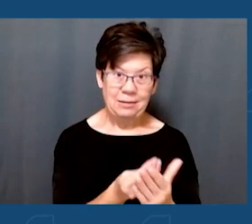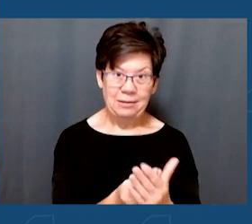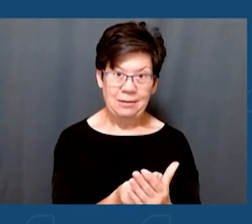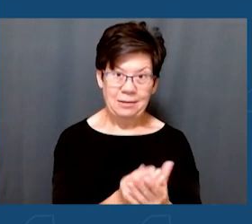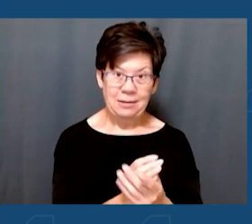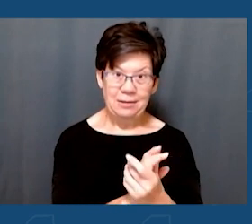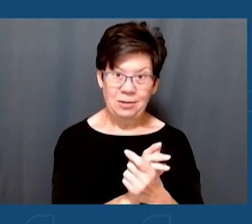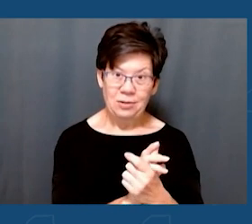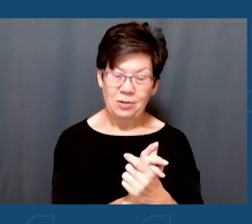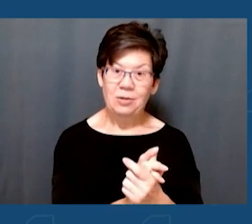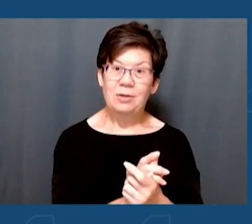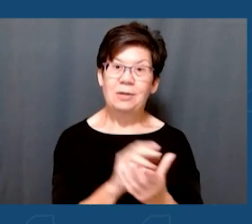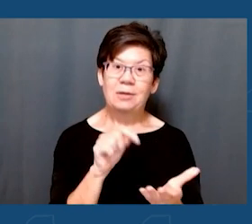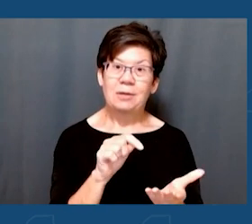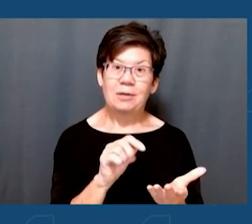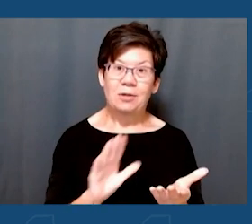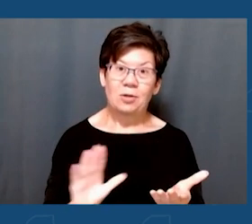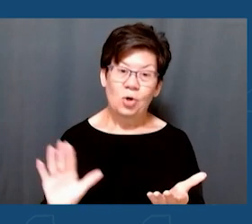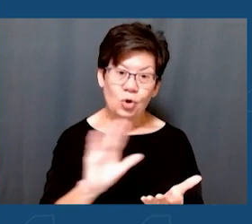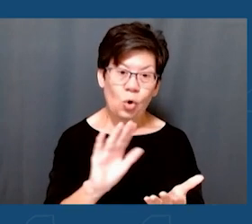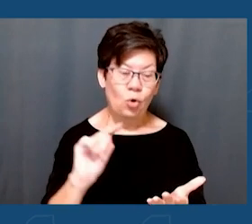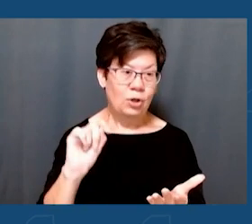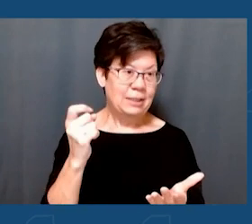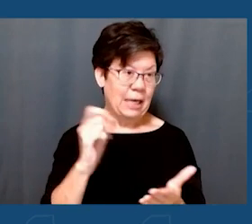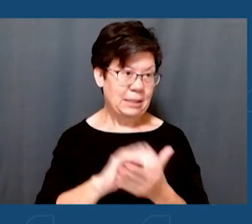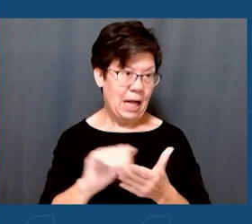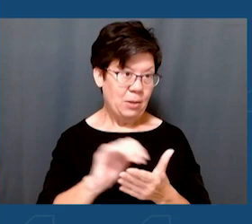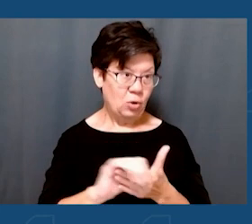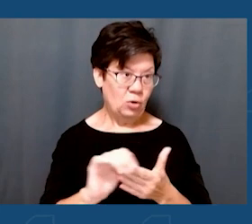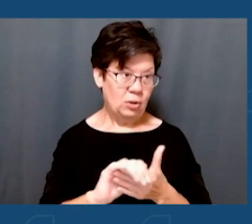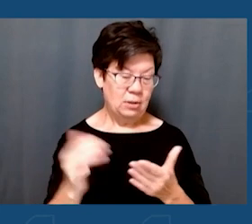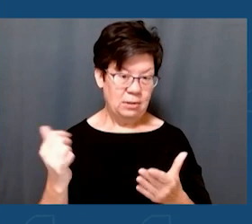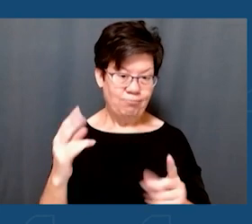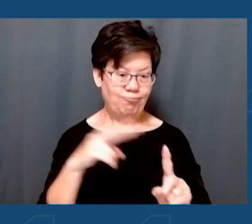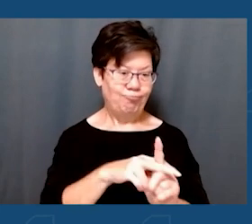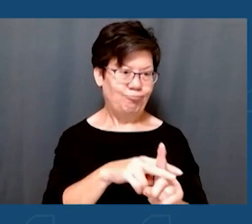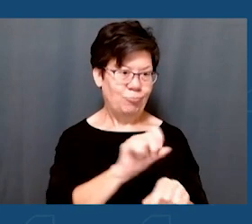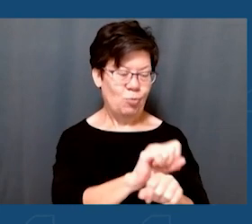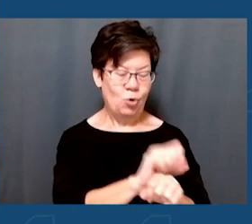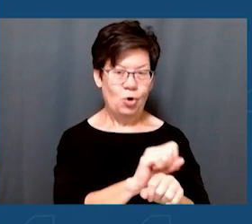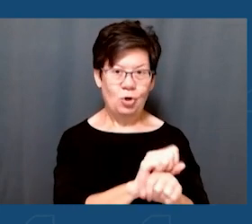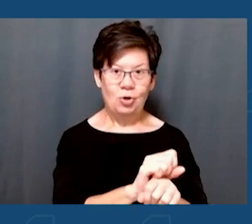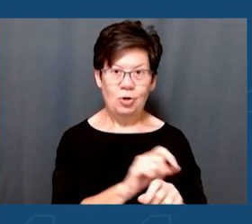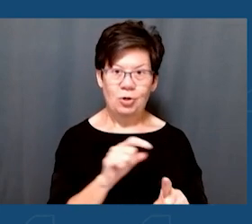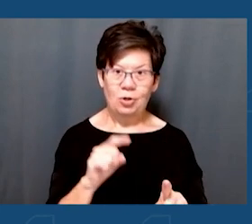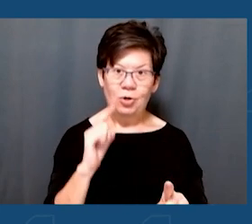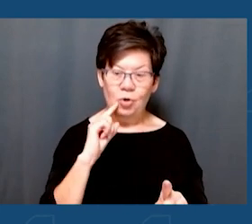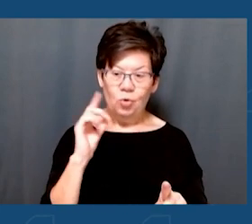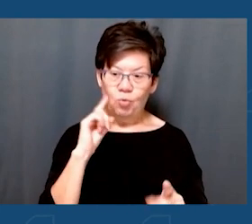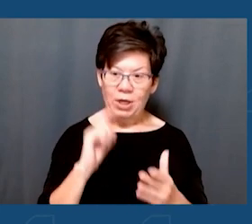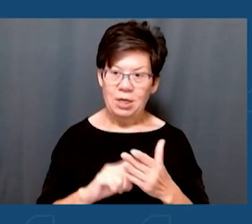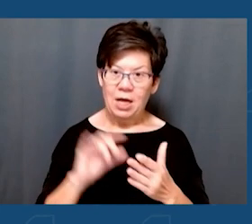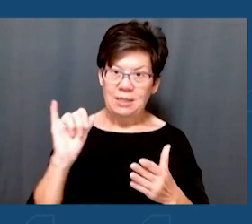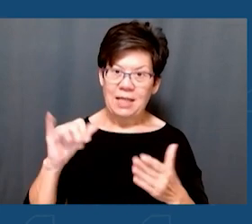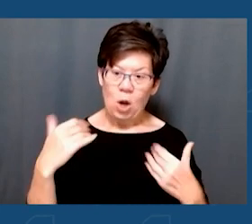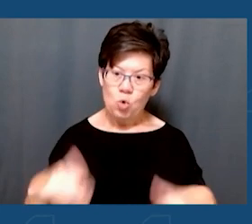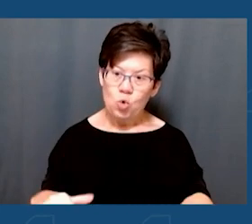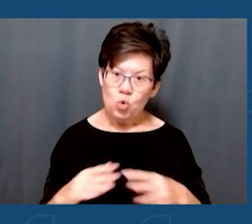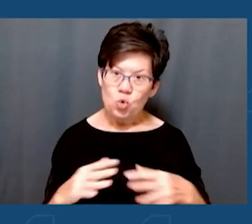These are your tax dollars coming to work to recognize a significant investment in the west side of